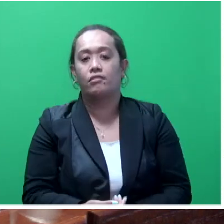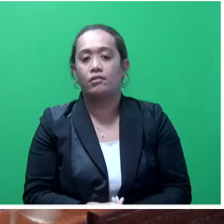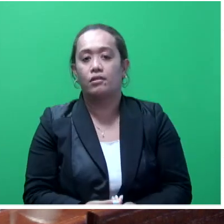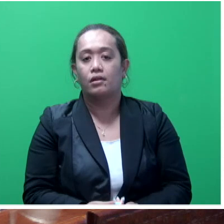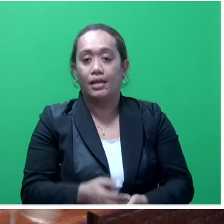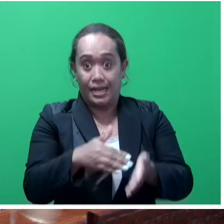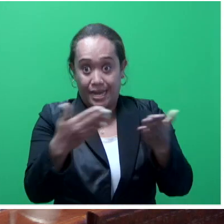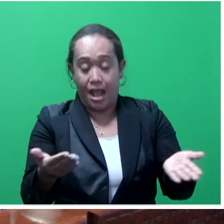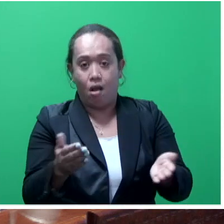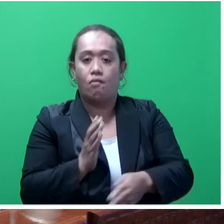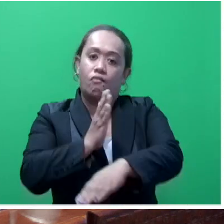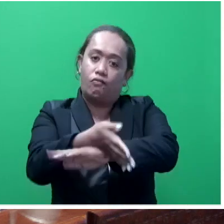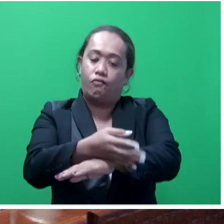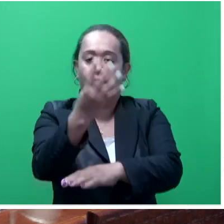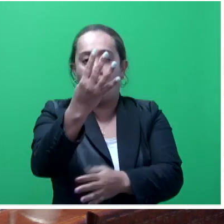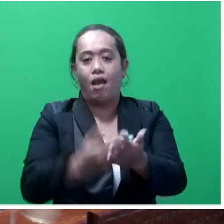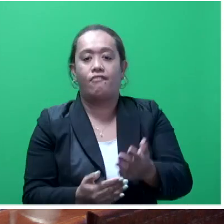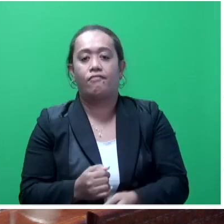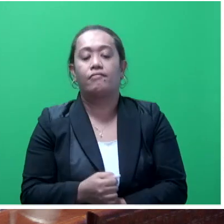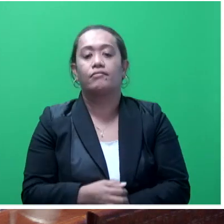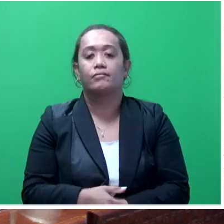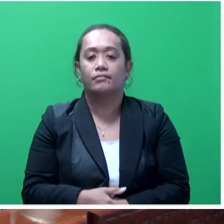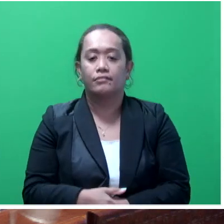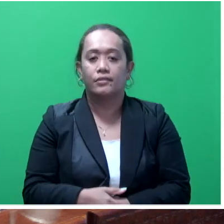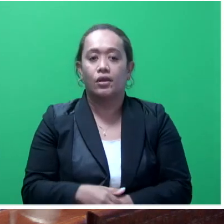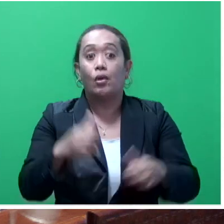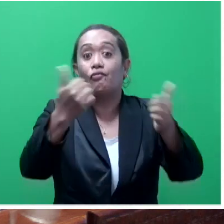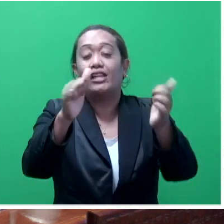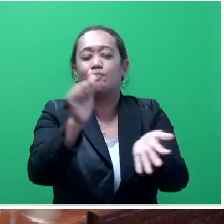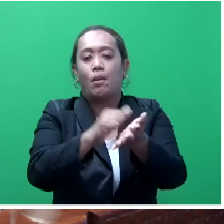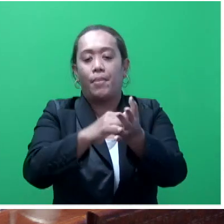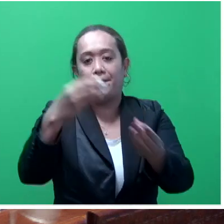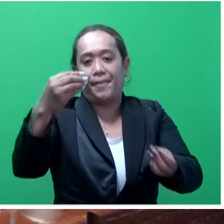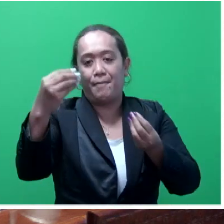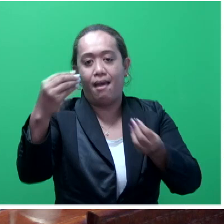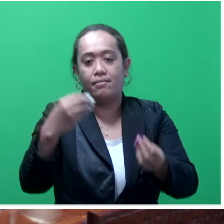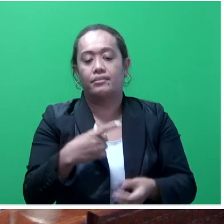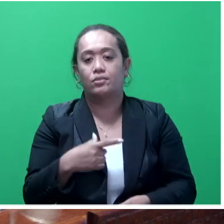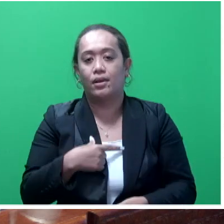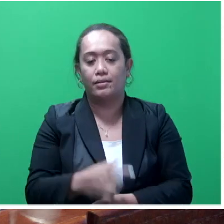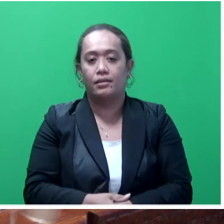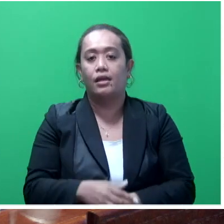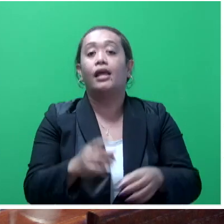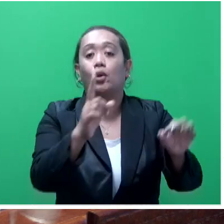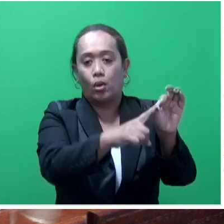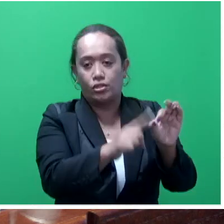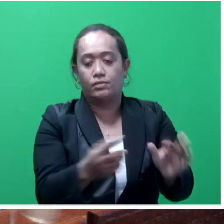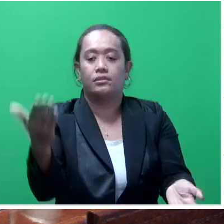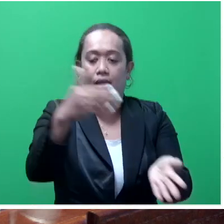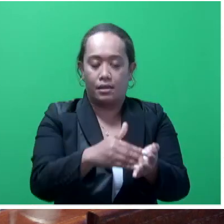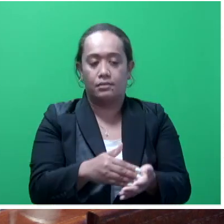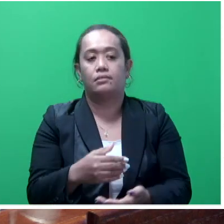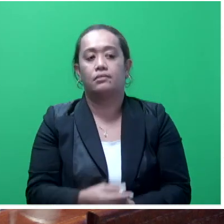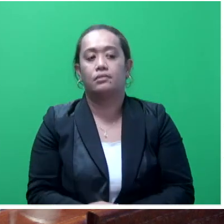p.m. today to complete the remaining items as listed on today's order paper. Does any